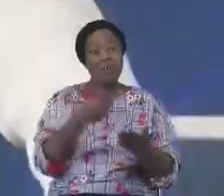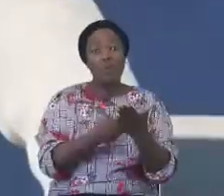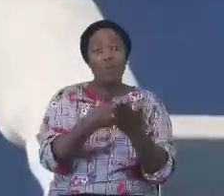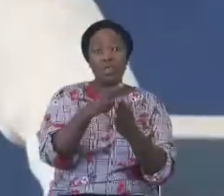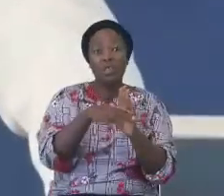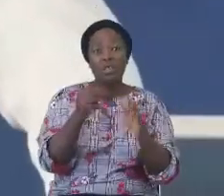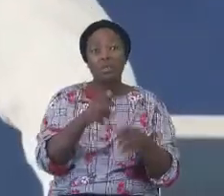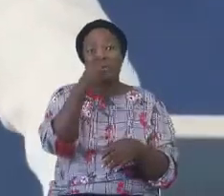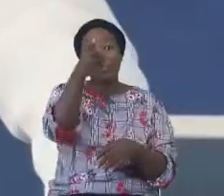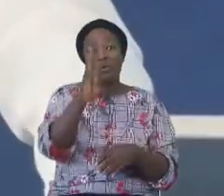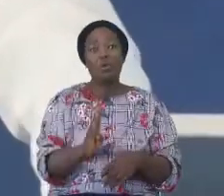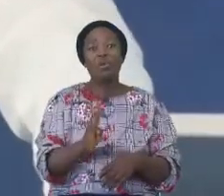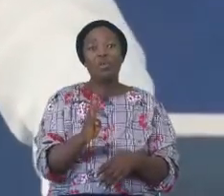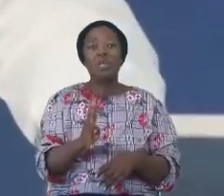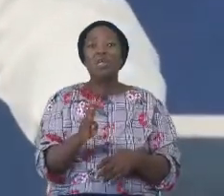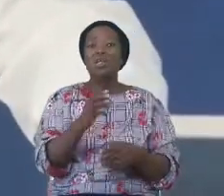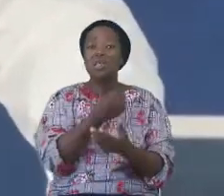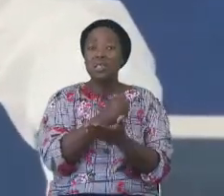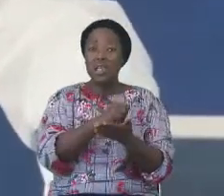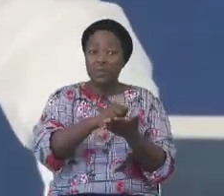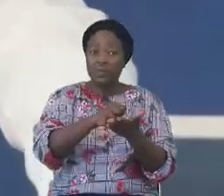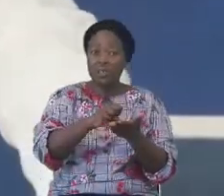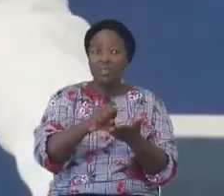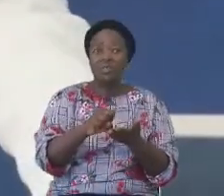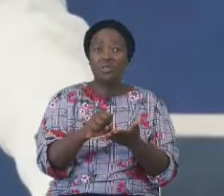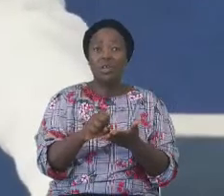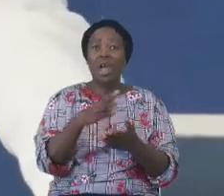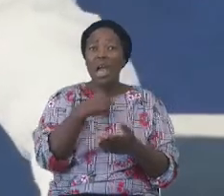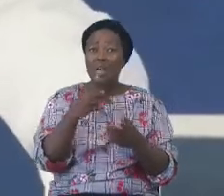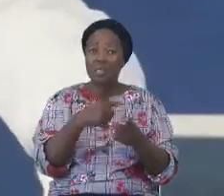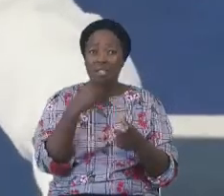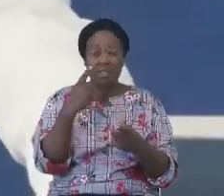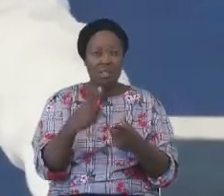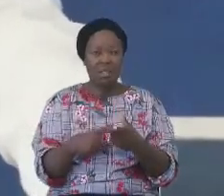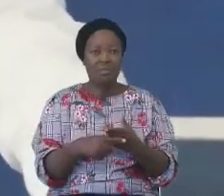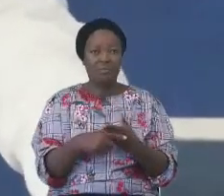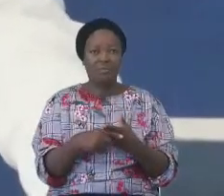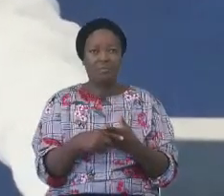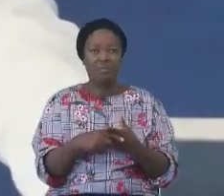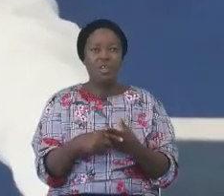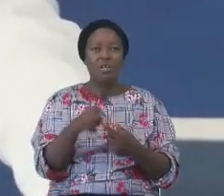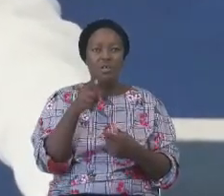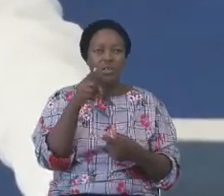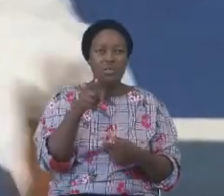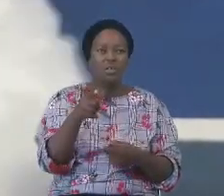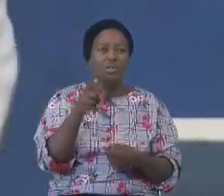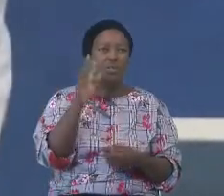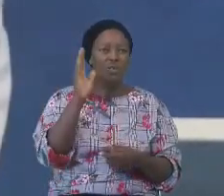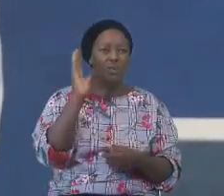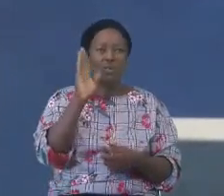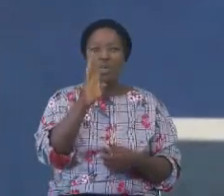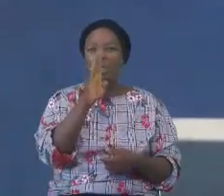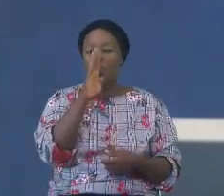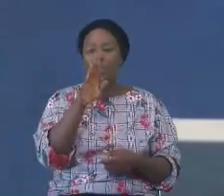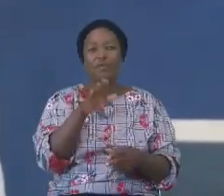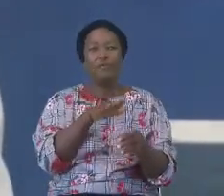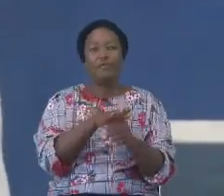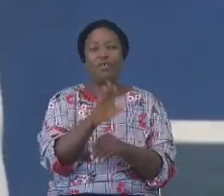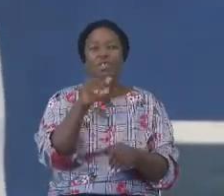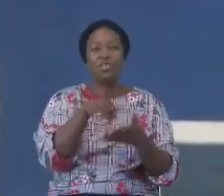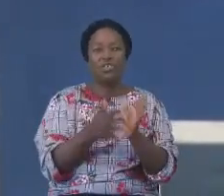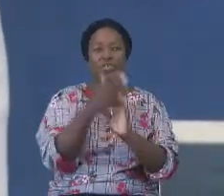salvation. You can be thirsty for the righteousness of God, sanctification. And